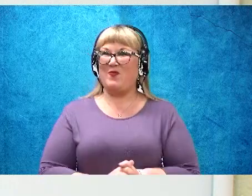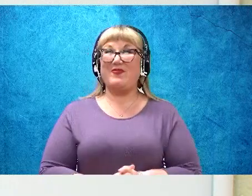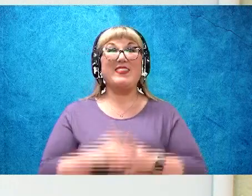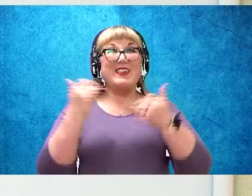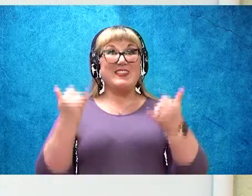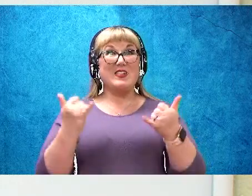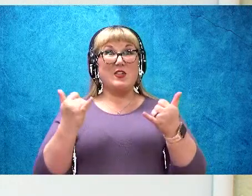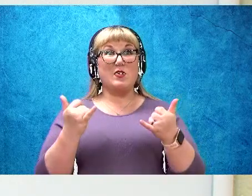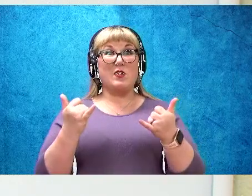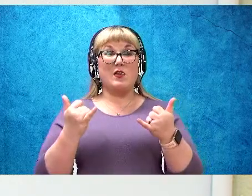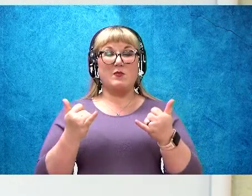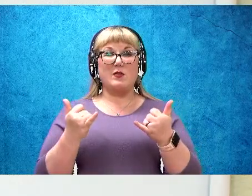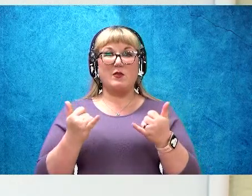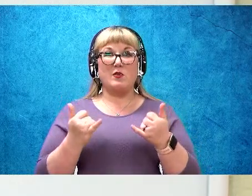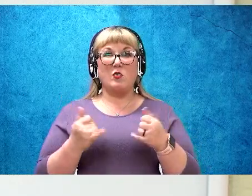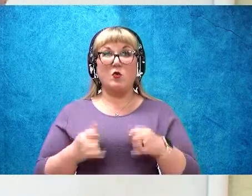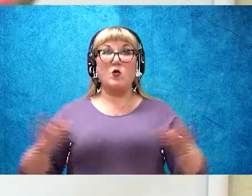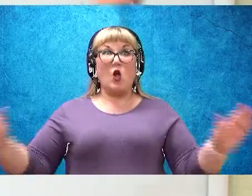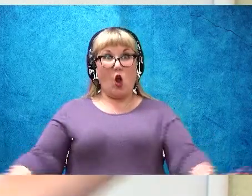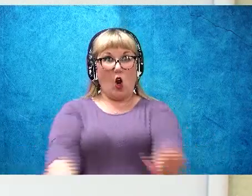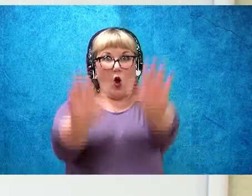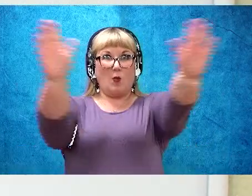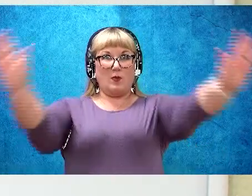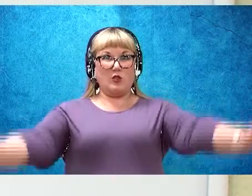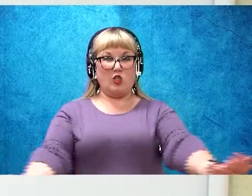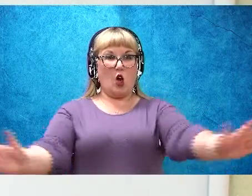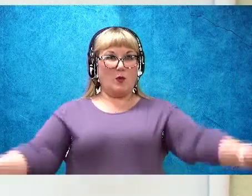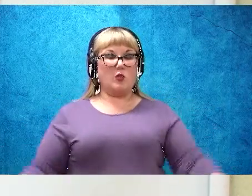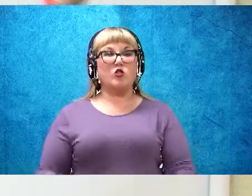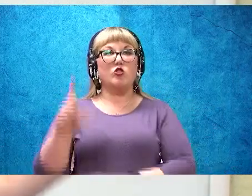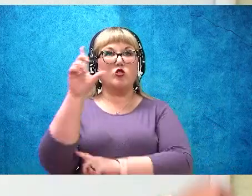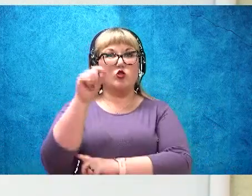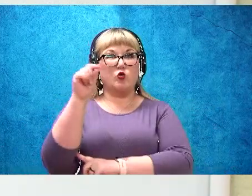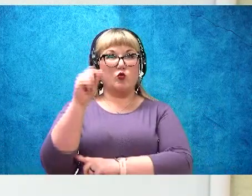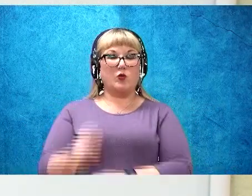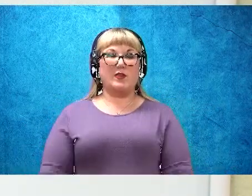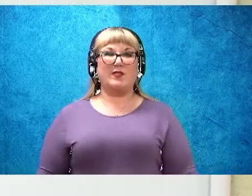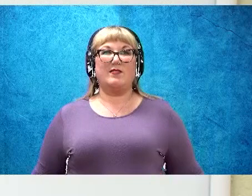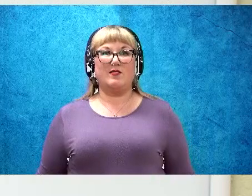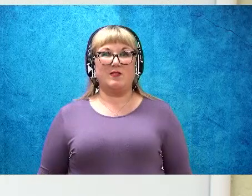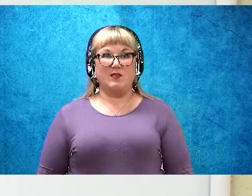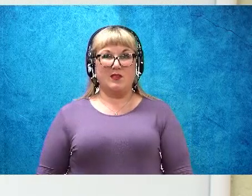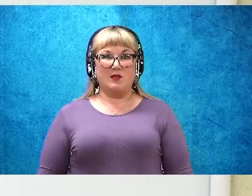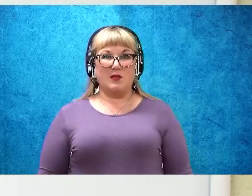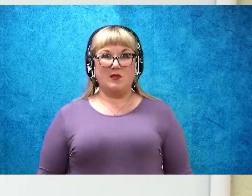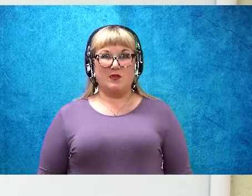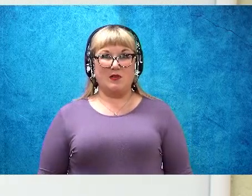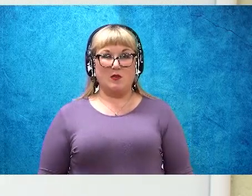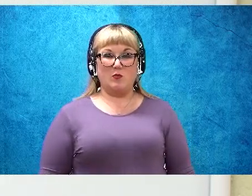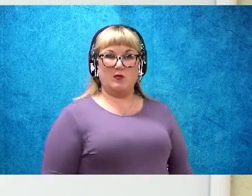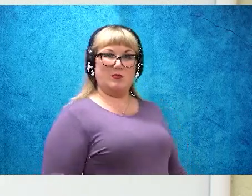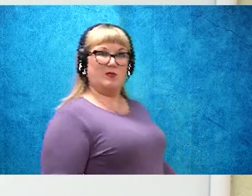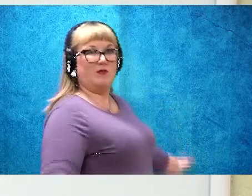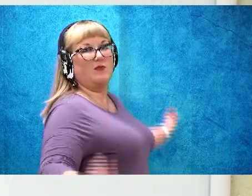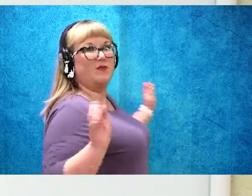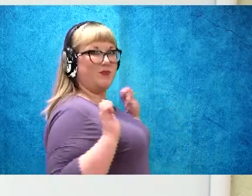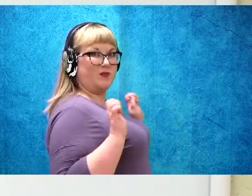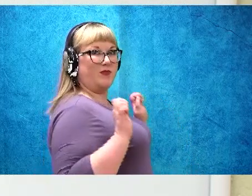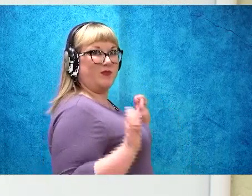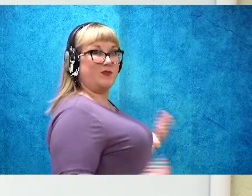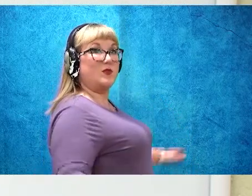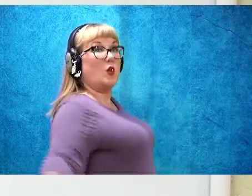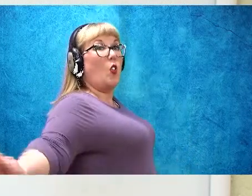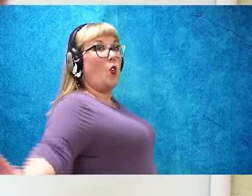now let's do arm circles to 20. Can you do arm circles like this? Good job. All right, let's do 20 arm